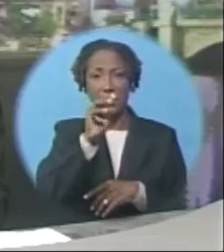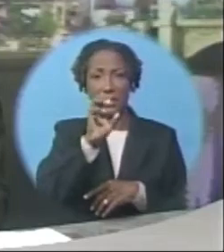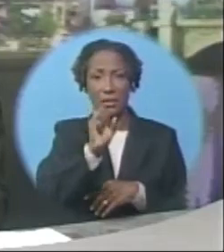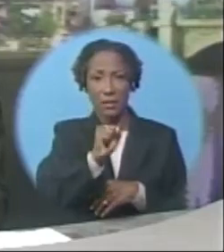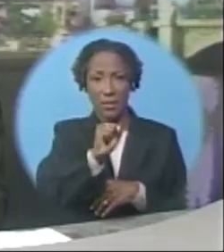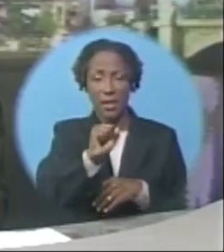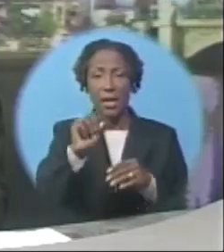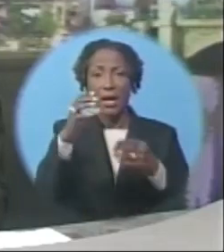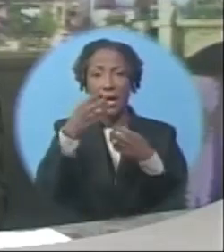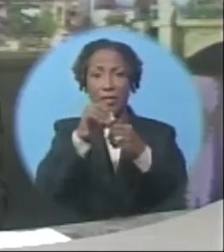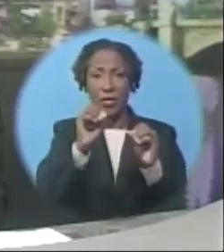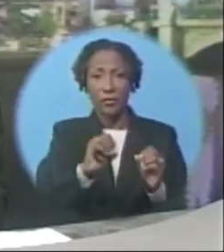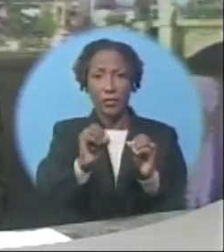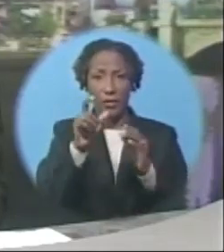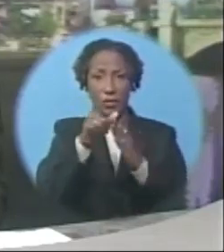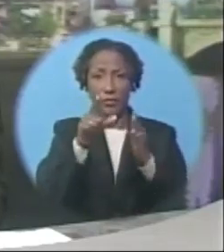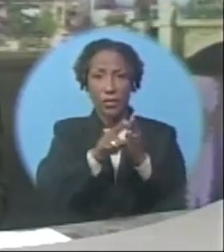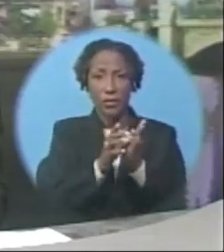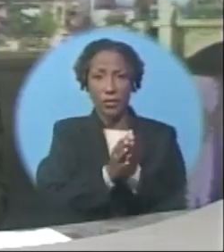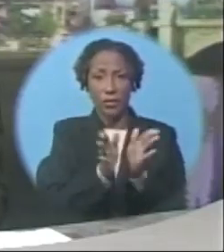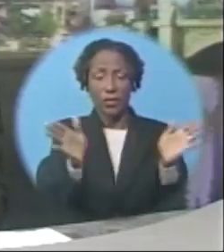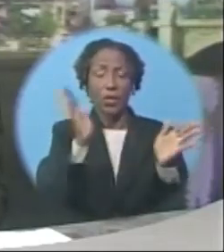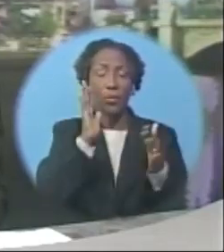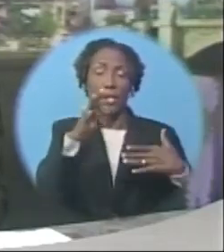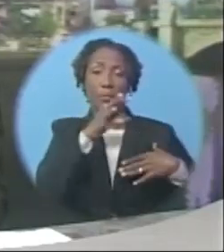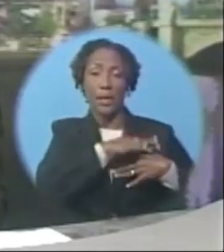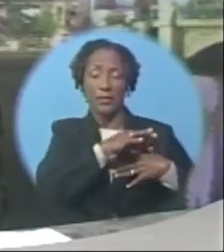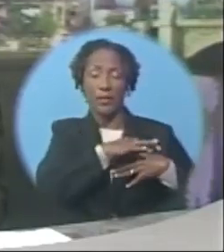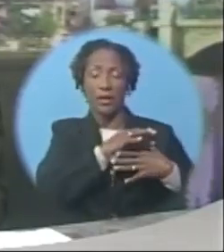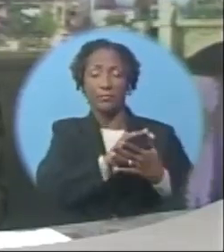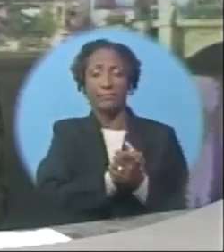Attorney General will benefit from the one-week course.